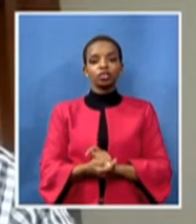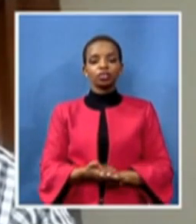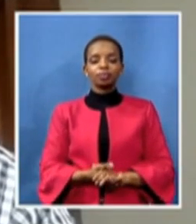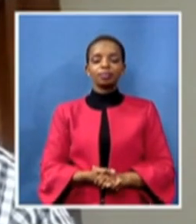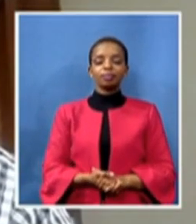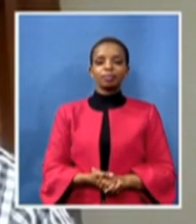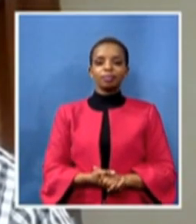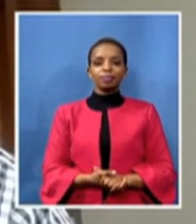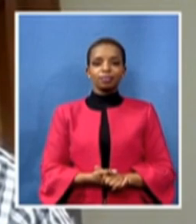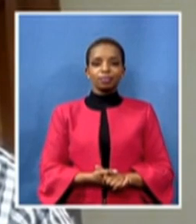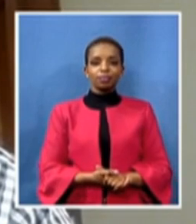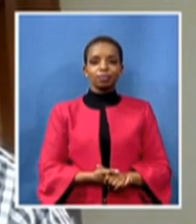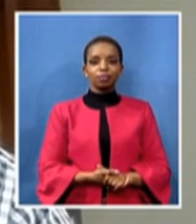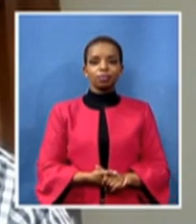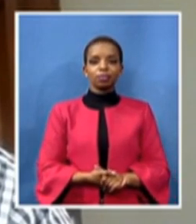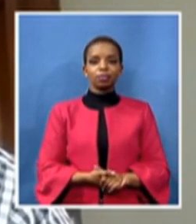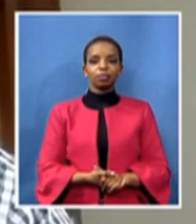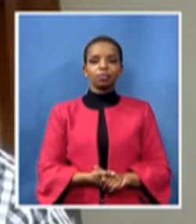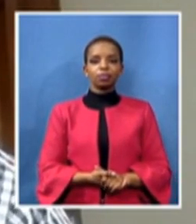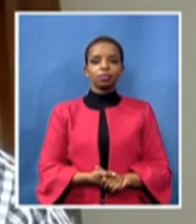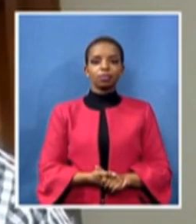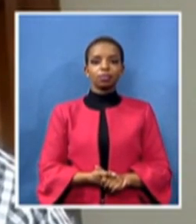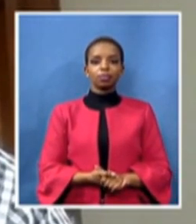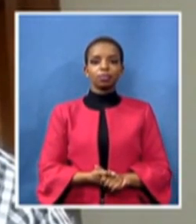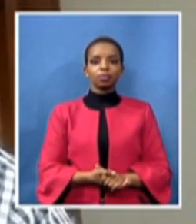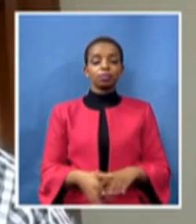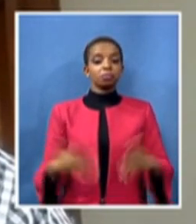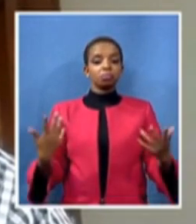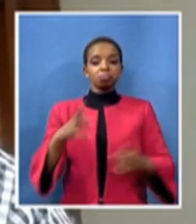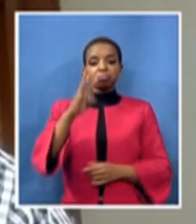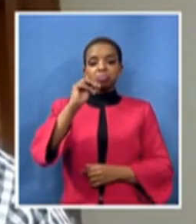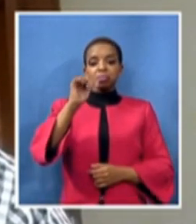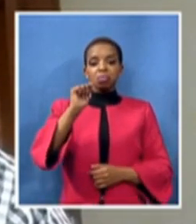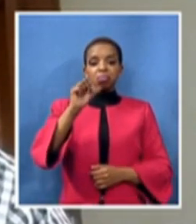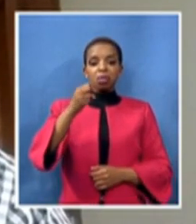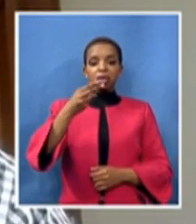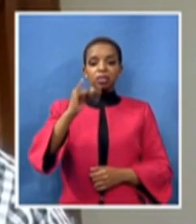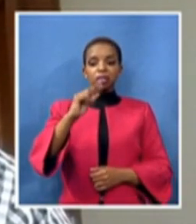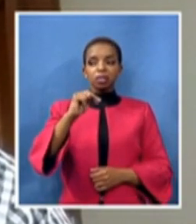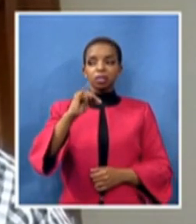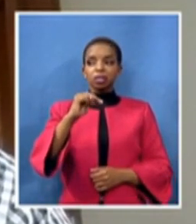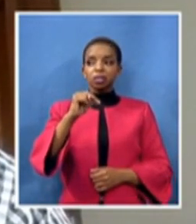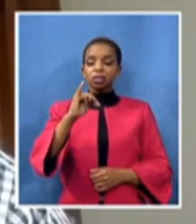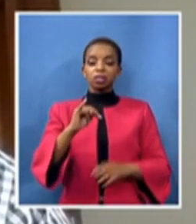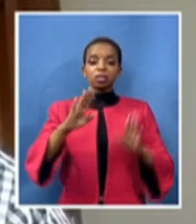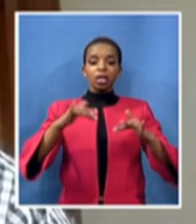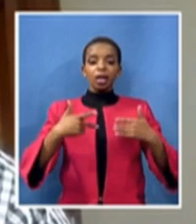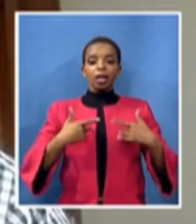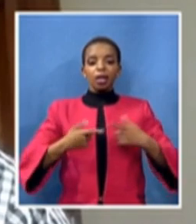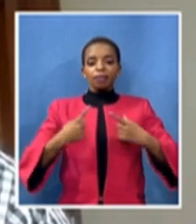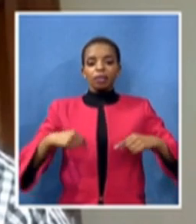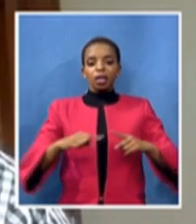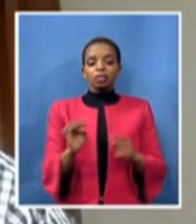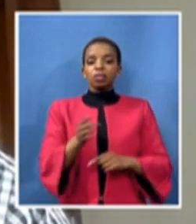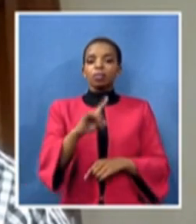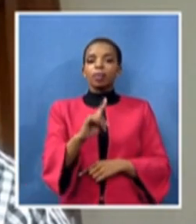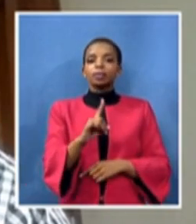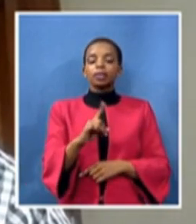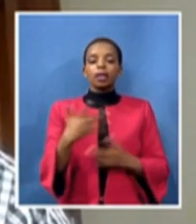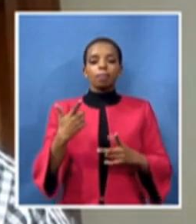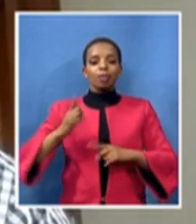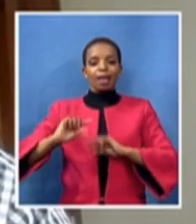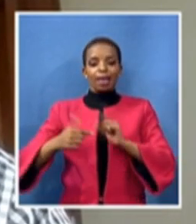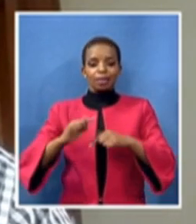Tsietsi Mashinini left us with an enduring legacy, and we thank our speakers for further illuminating that